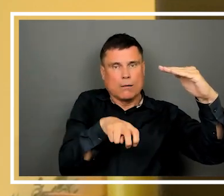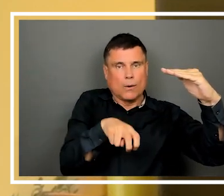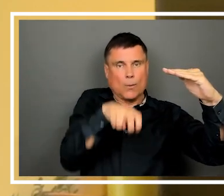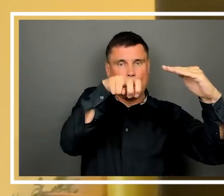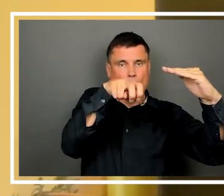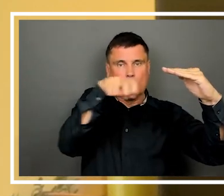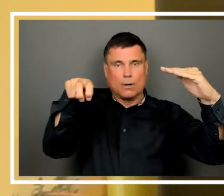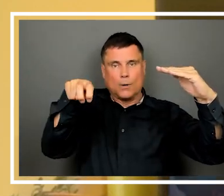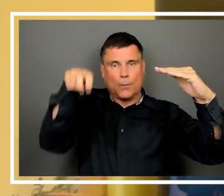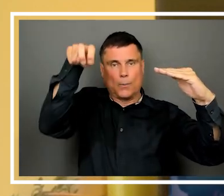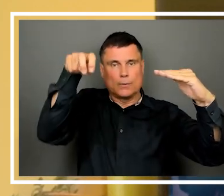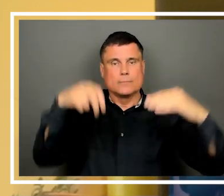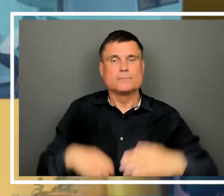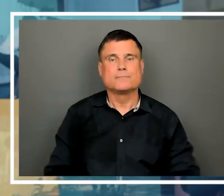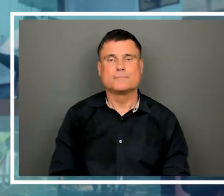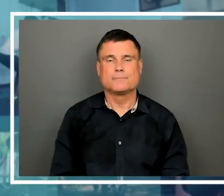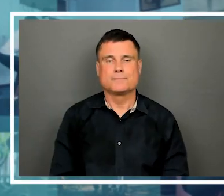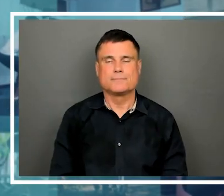multi-story buildings.